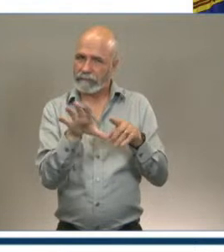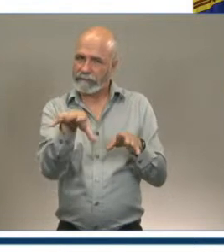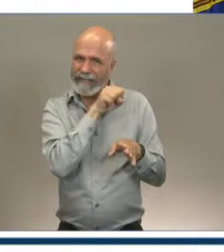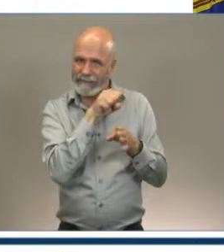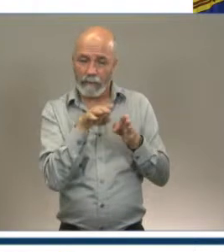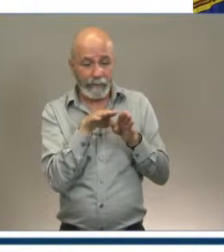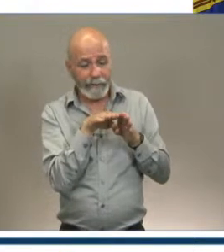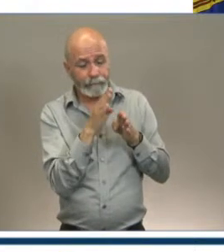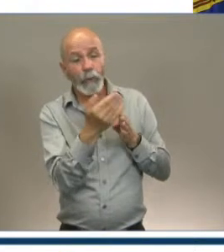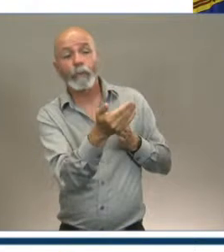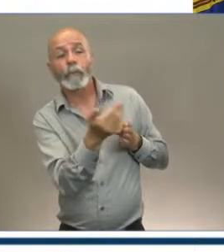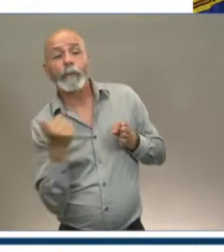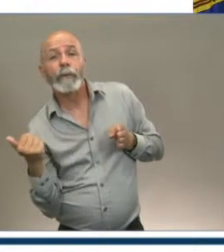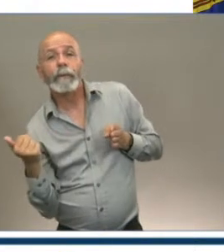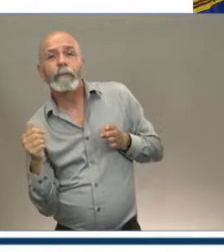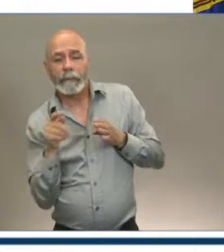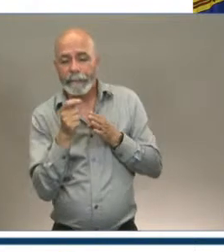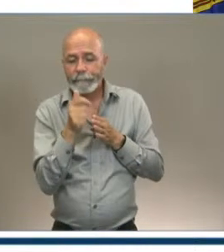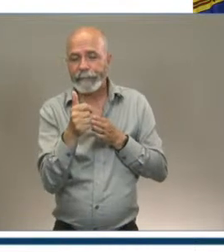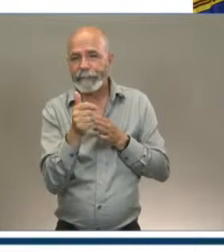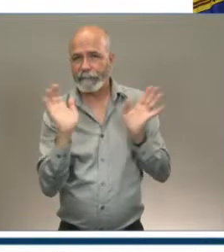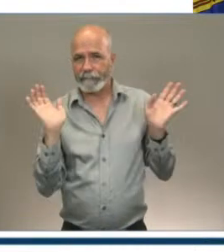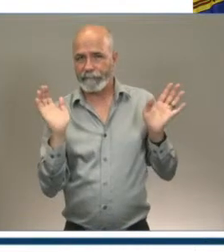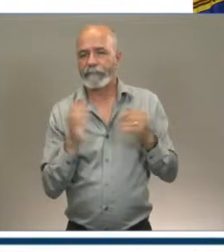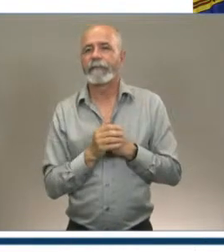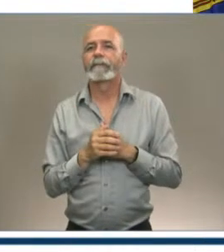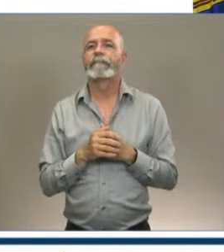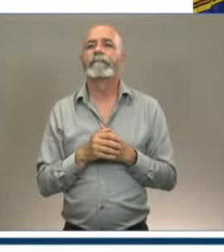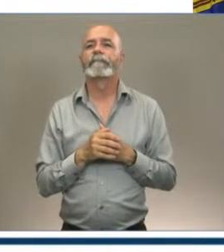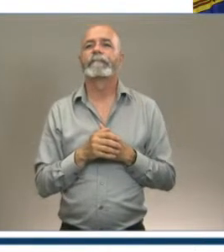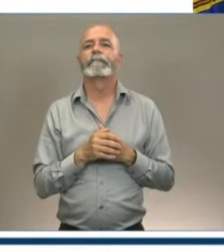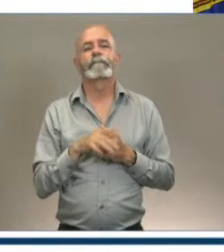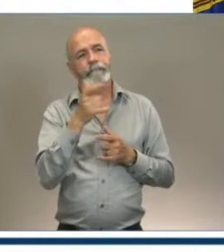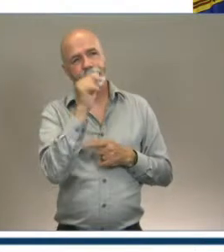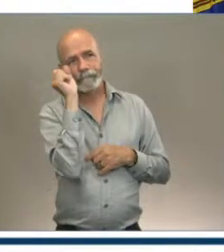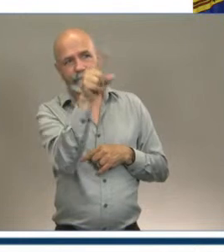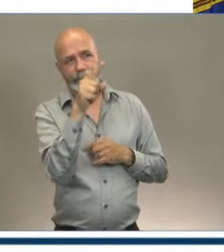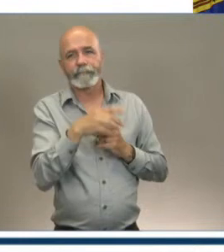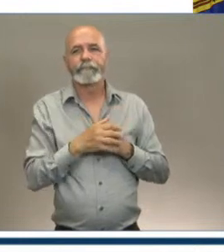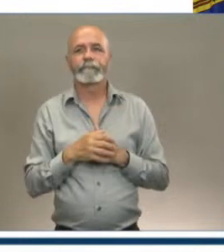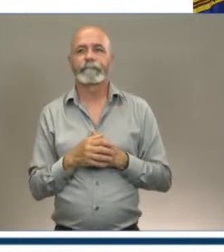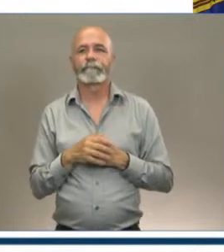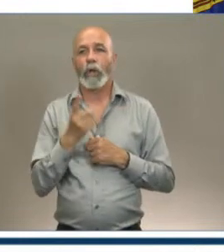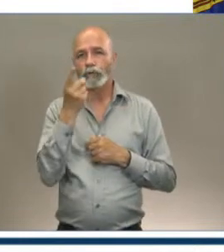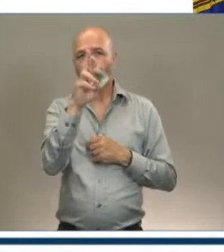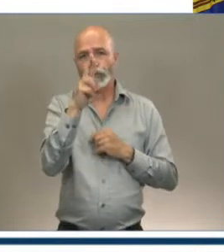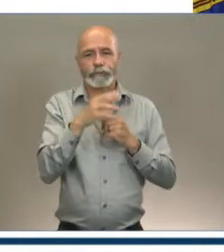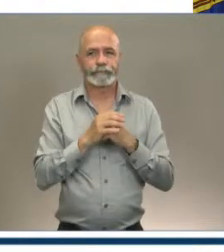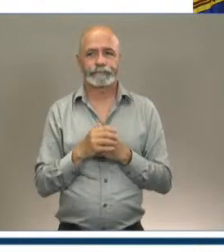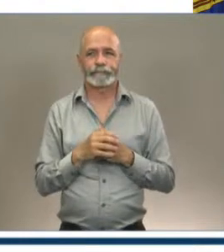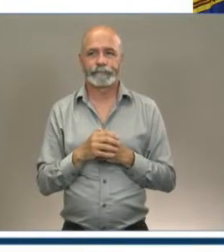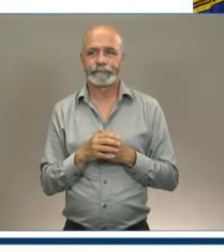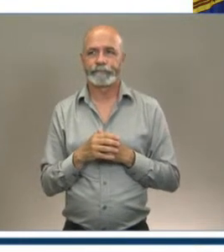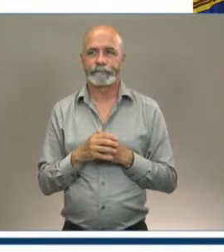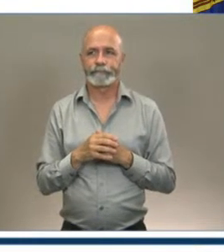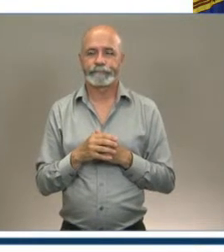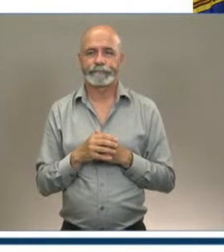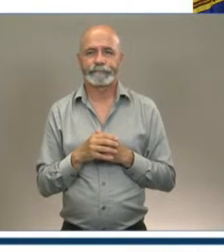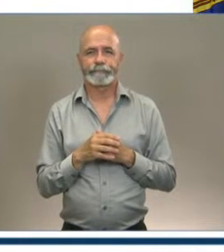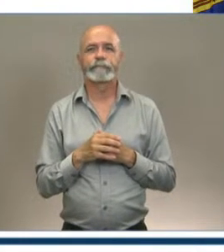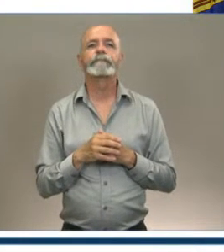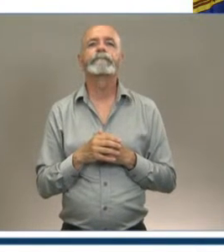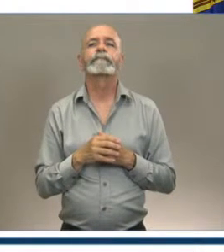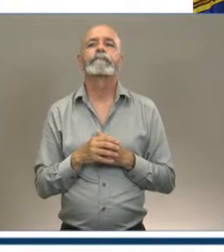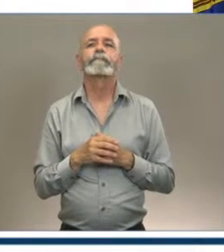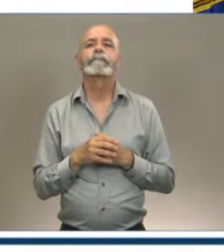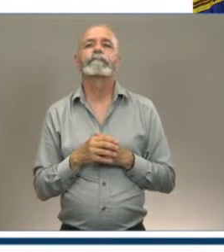follow-up. I guess, Dr. Strang, maybe this is a question best directed to you or not, but CTV's